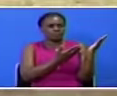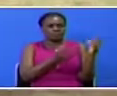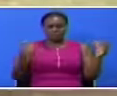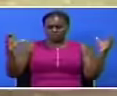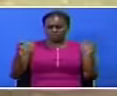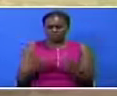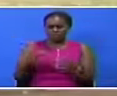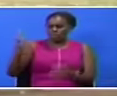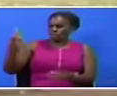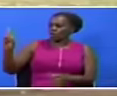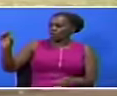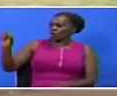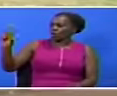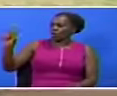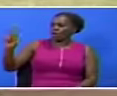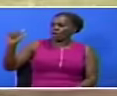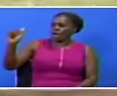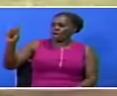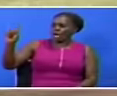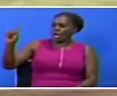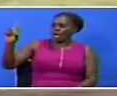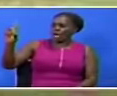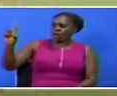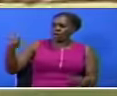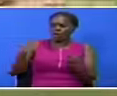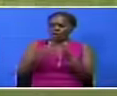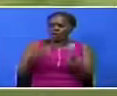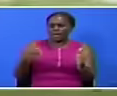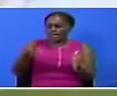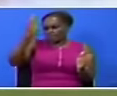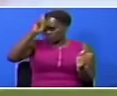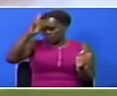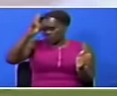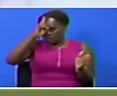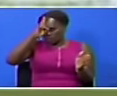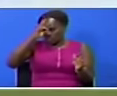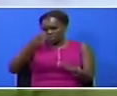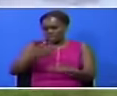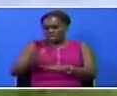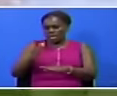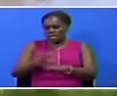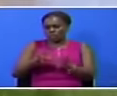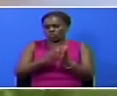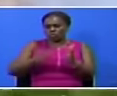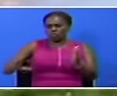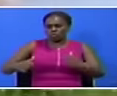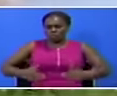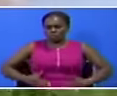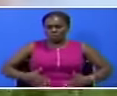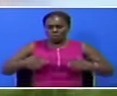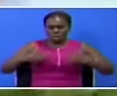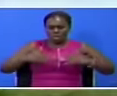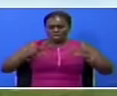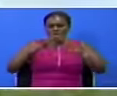Residents of Korando village up in arms against the police officers who had been sent to exhume the body of one of their own.